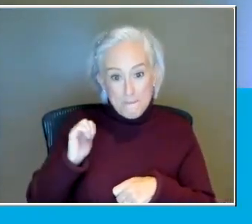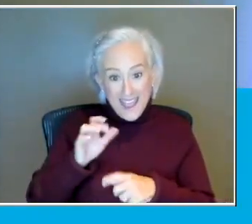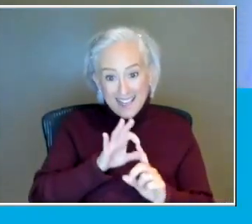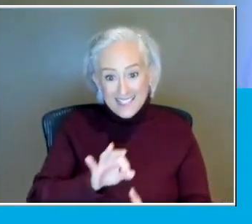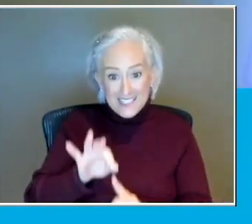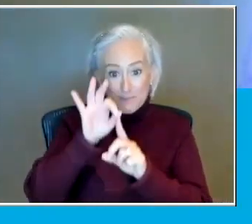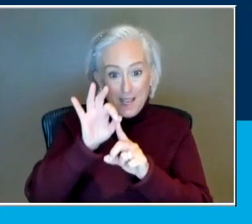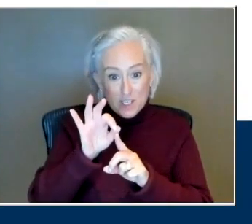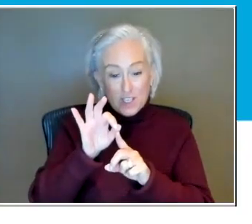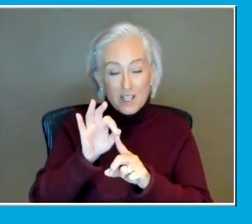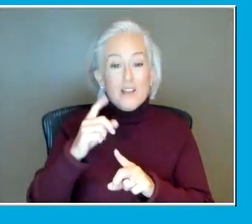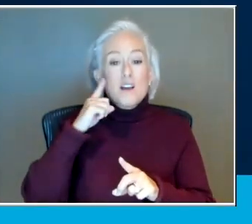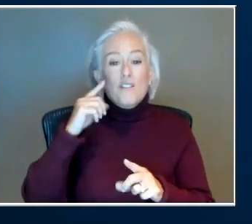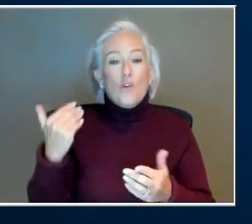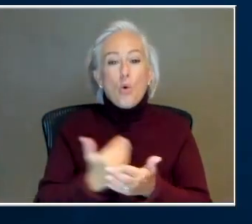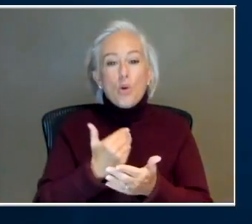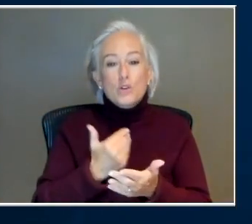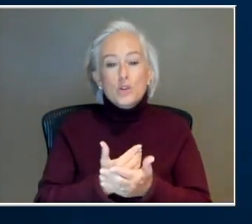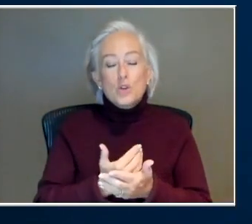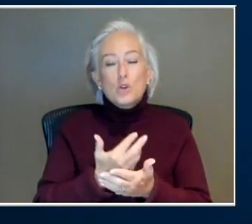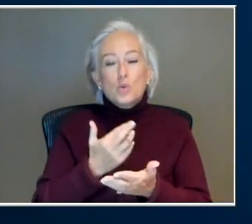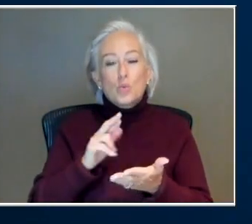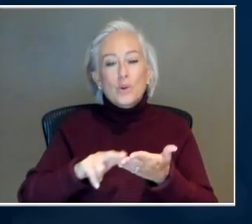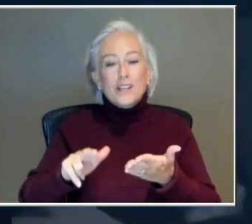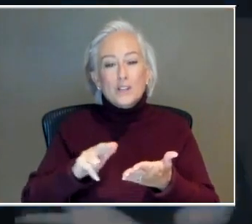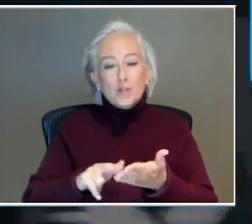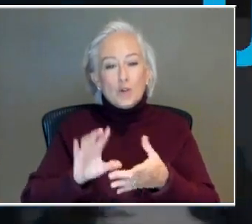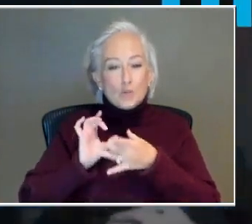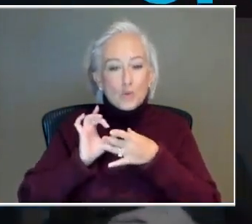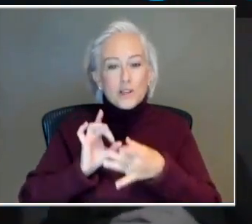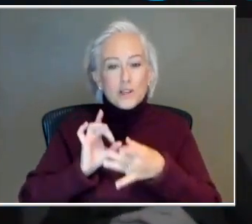research into hormones. Monday at 8.